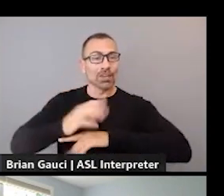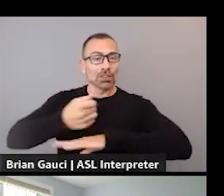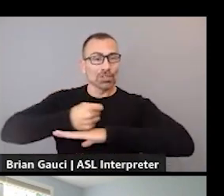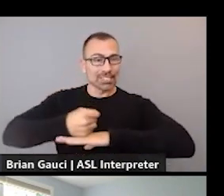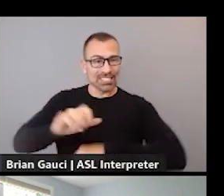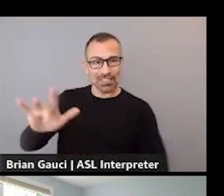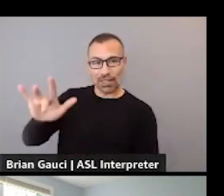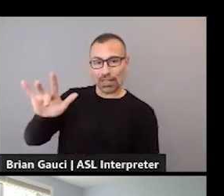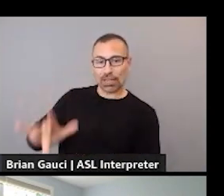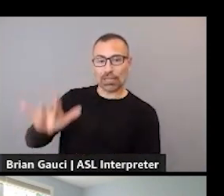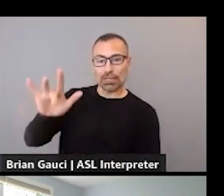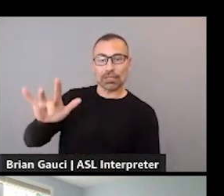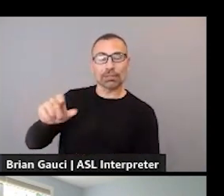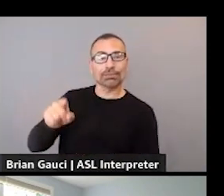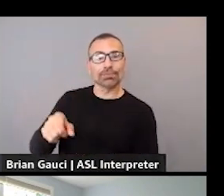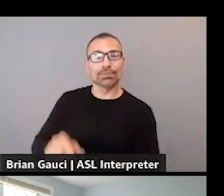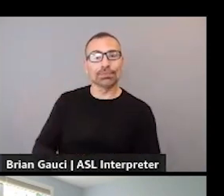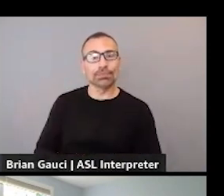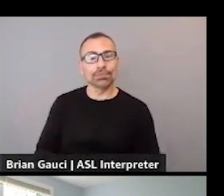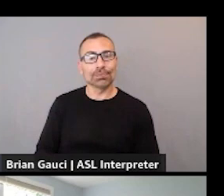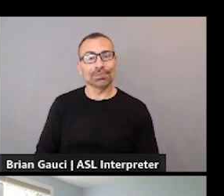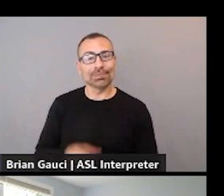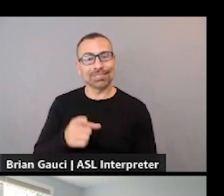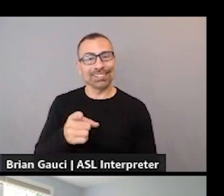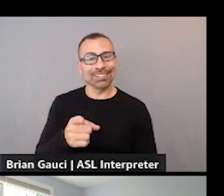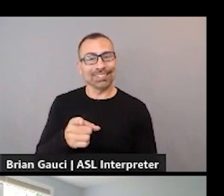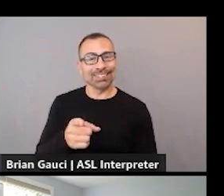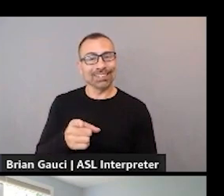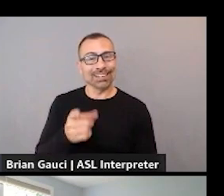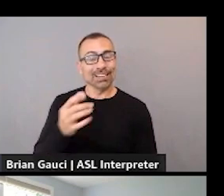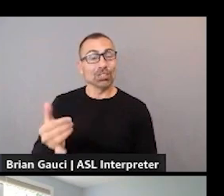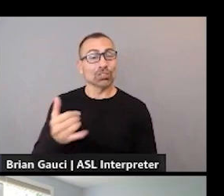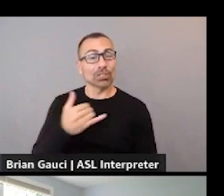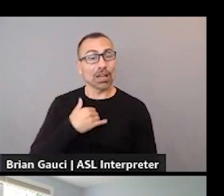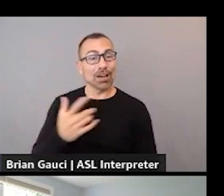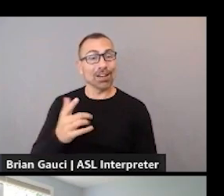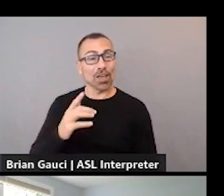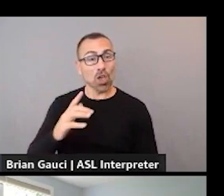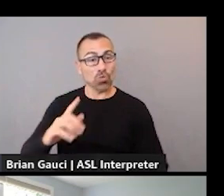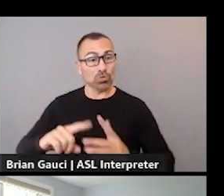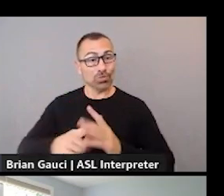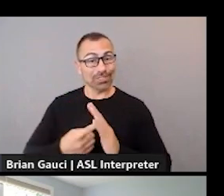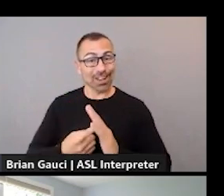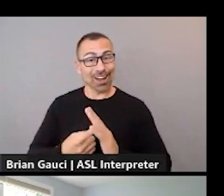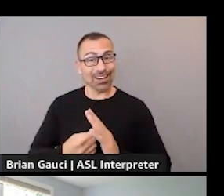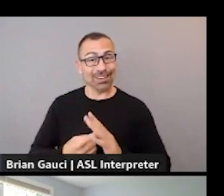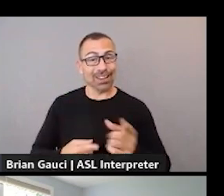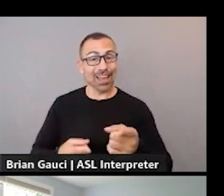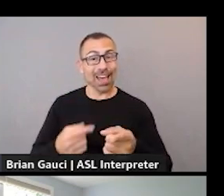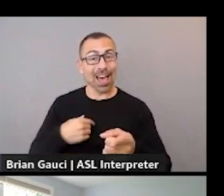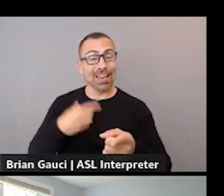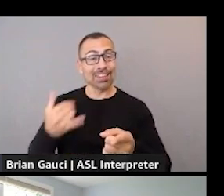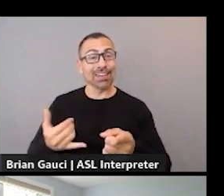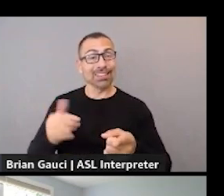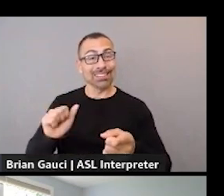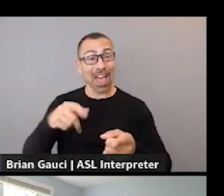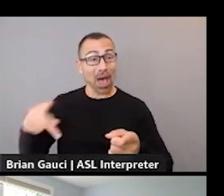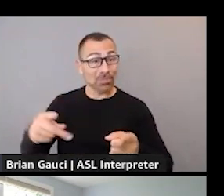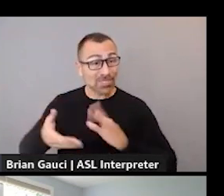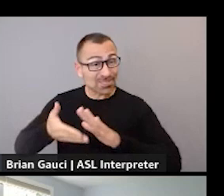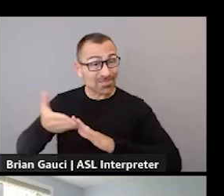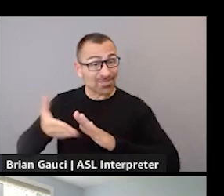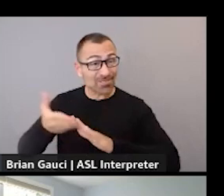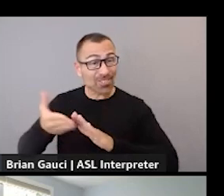stage, it will launch. And I've got my mobile device off to the side here. But this app is now up and running. I